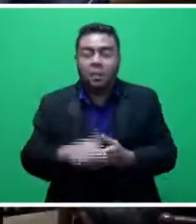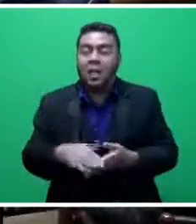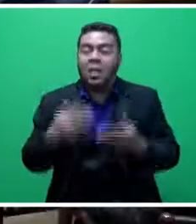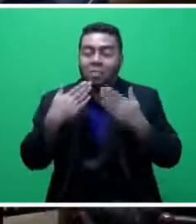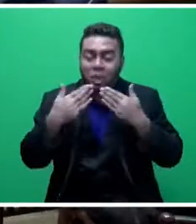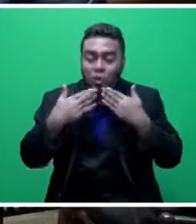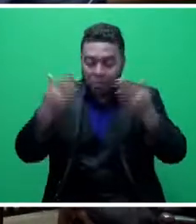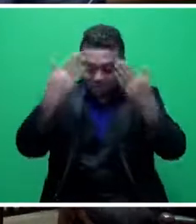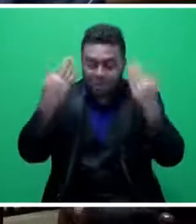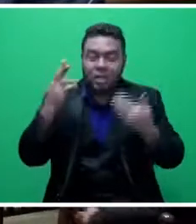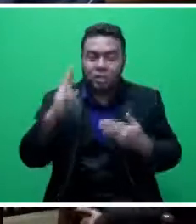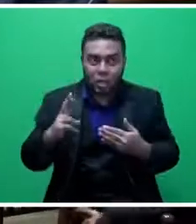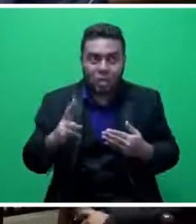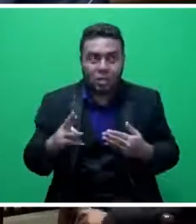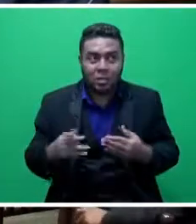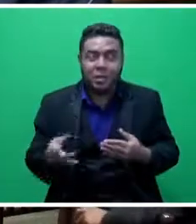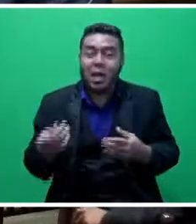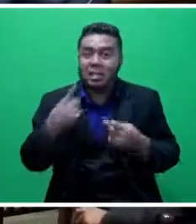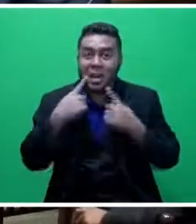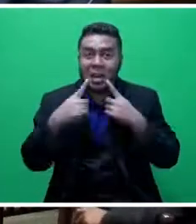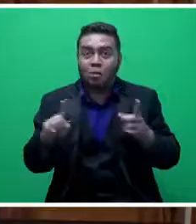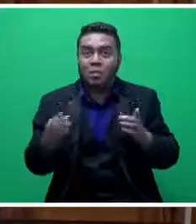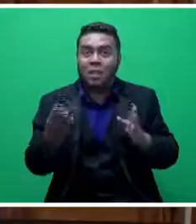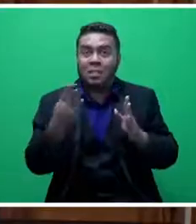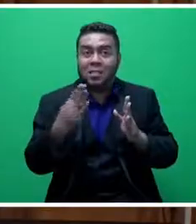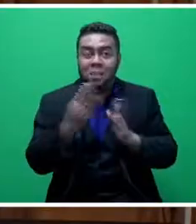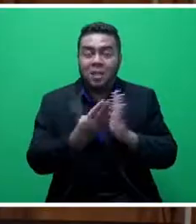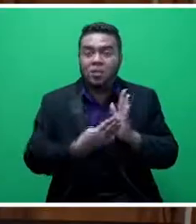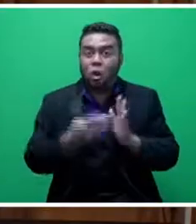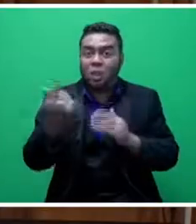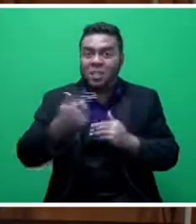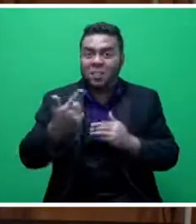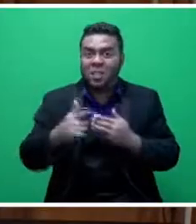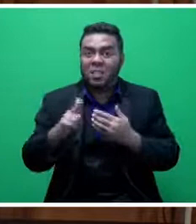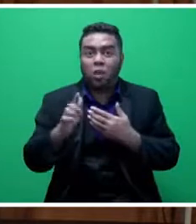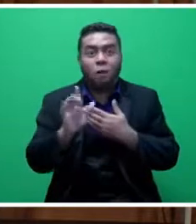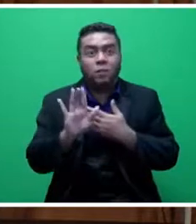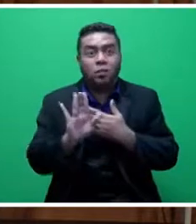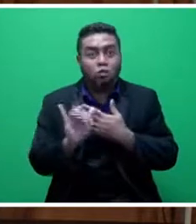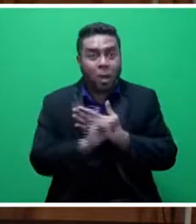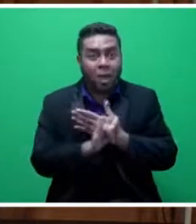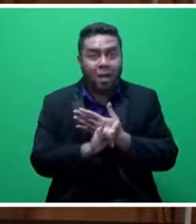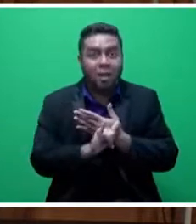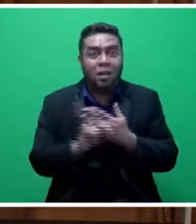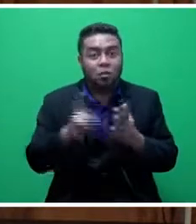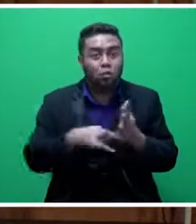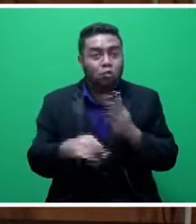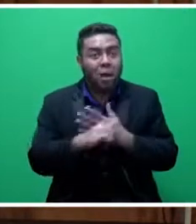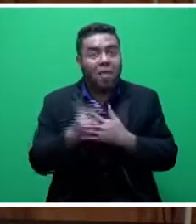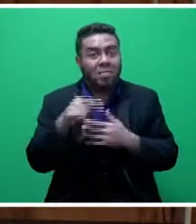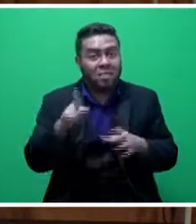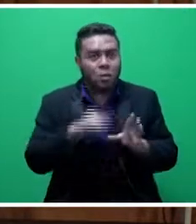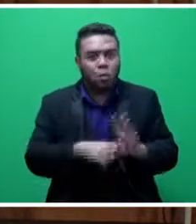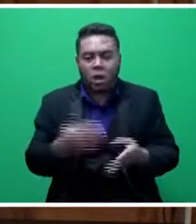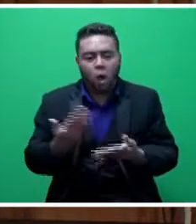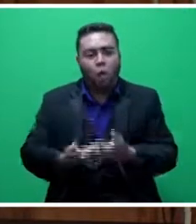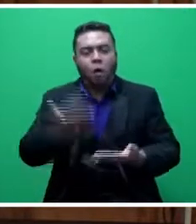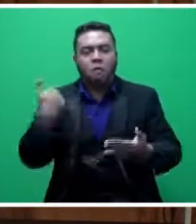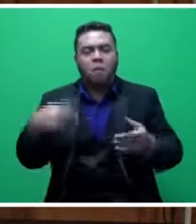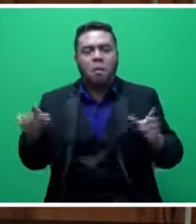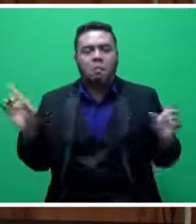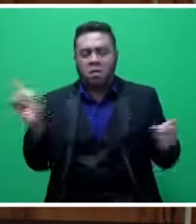you, Mr. Speaker, sir. Mr. Speaker, sir, as announced in the budget on 7th of July, we are now abolishing the business licensing